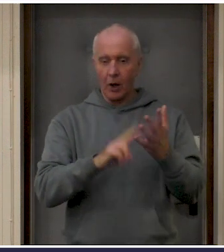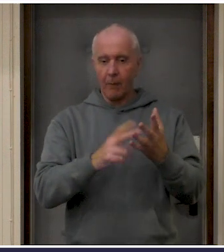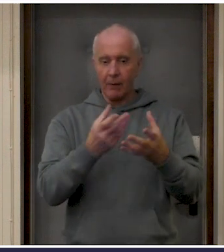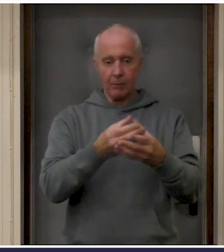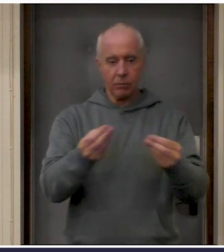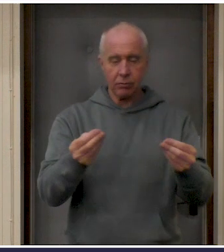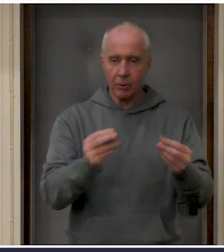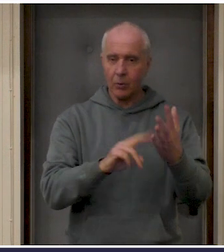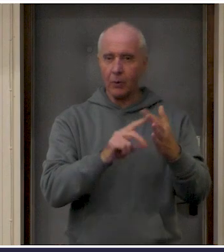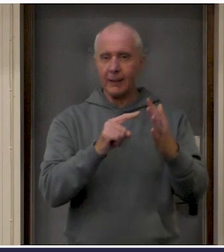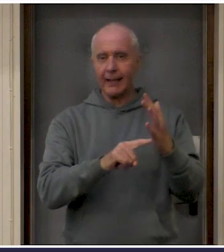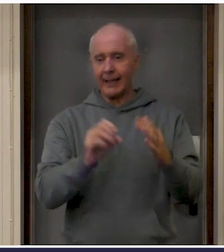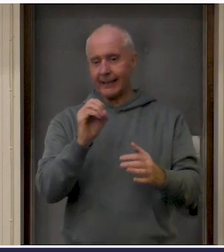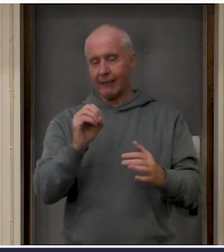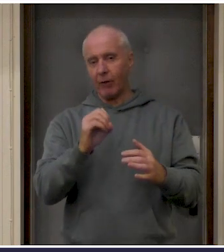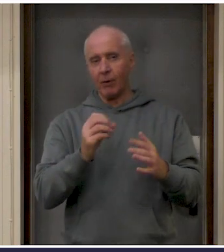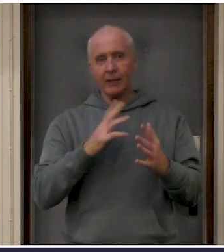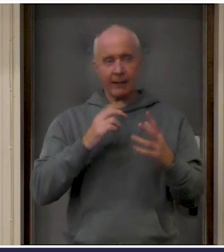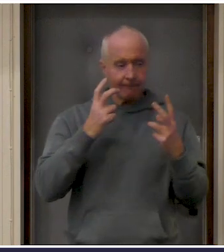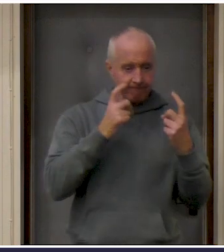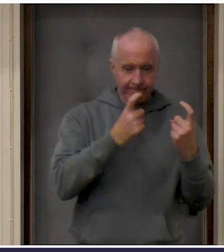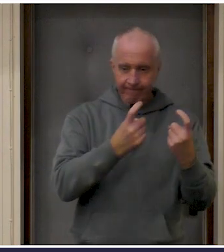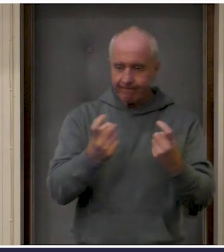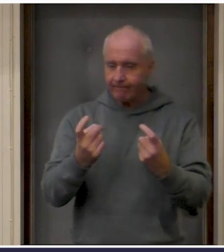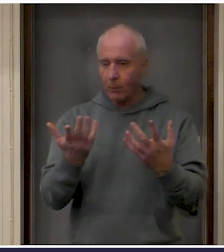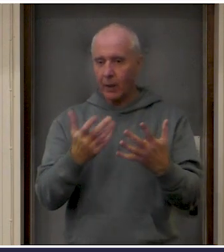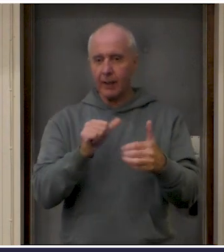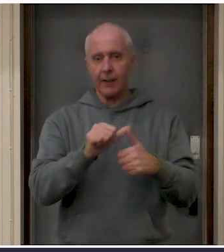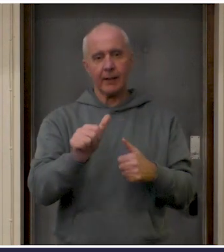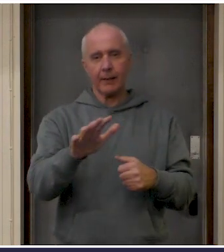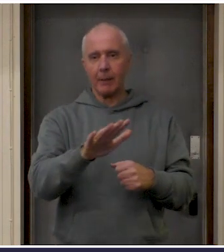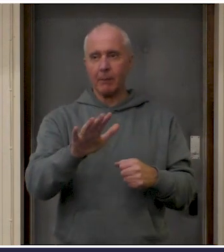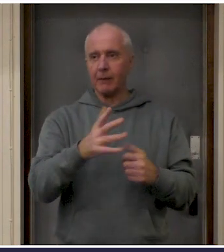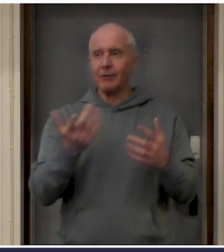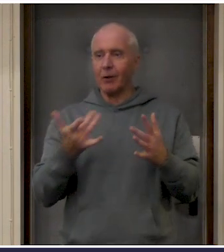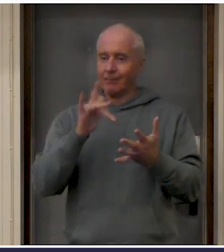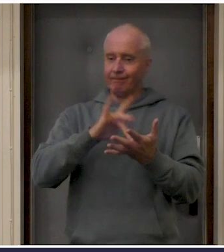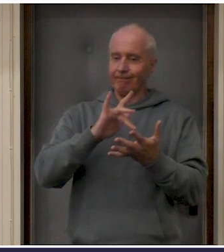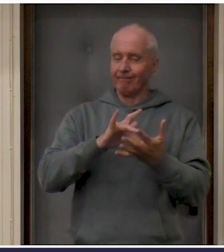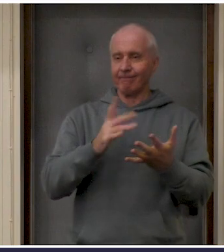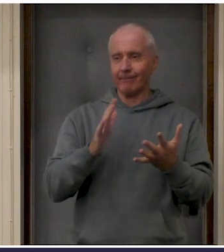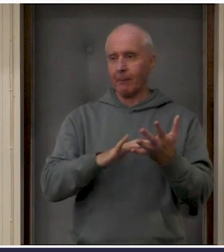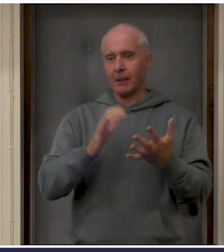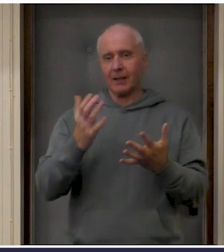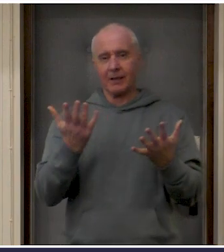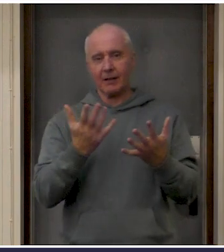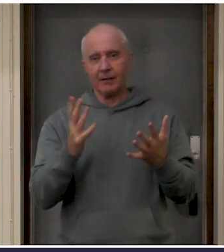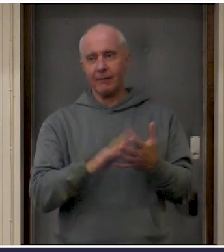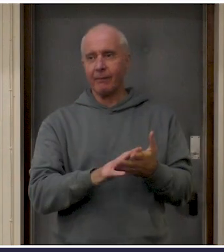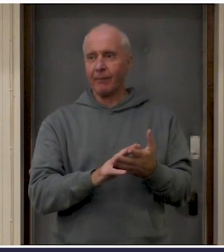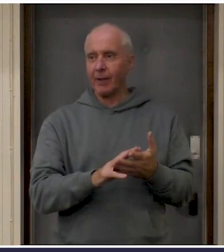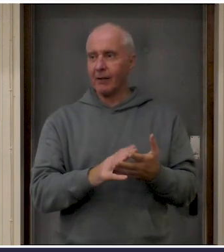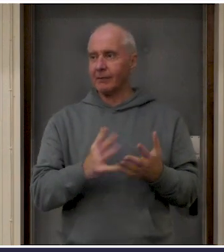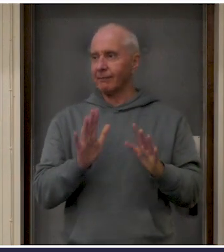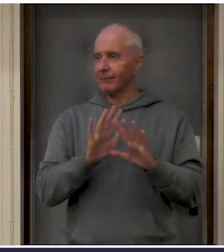sensible places you could put them. But it's not going in the centre of Manchester. It's not going in the centre of London. So just temper